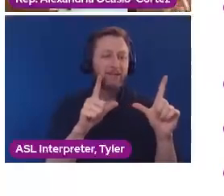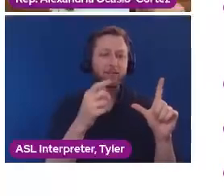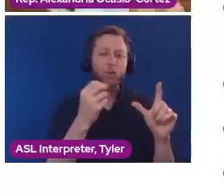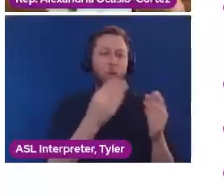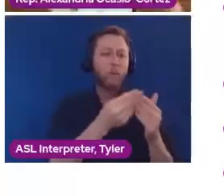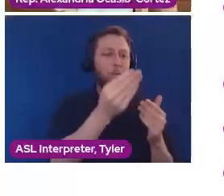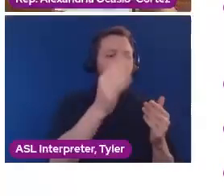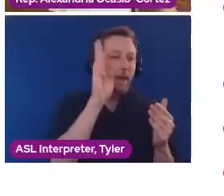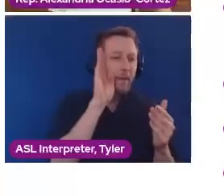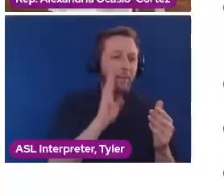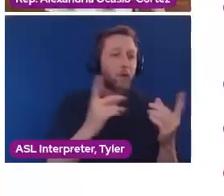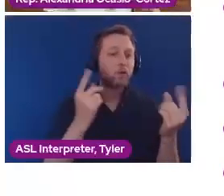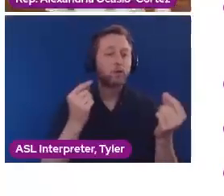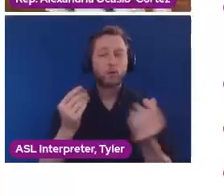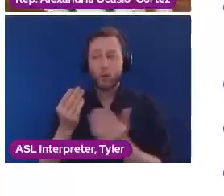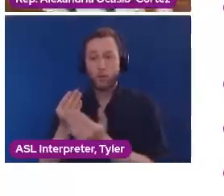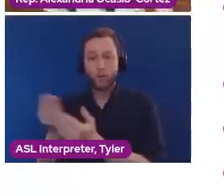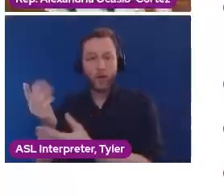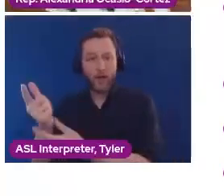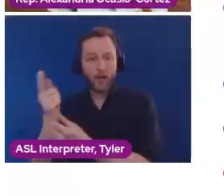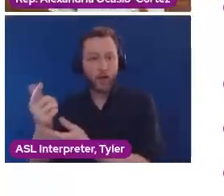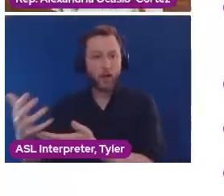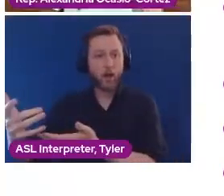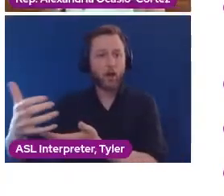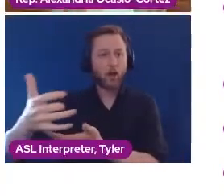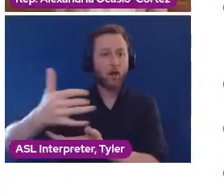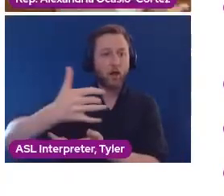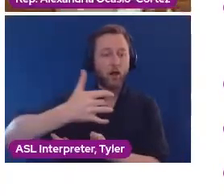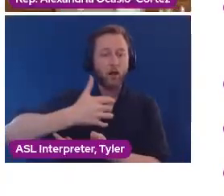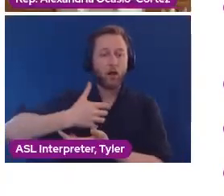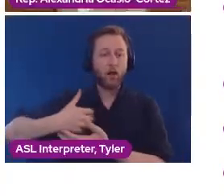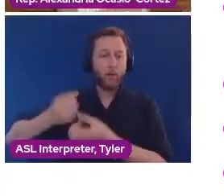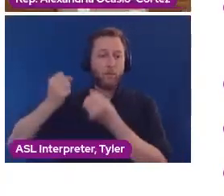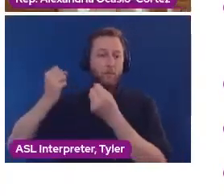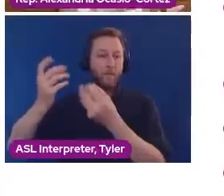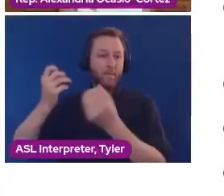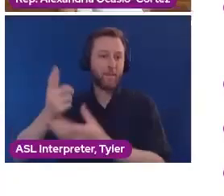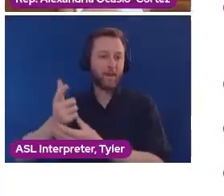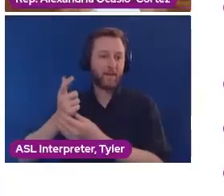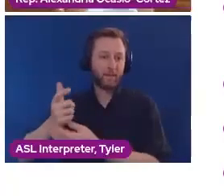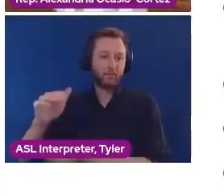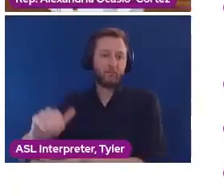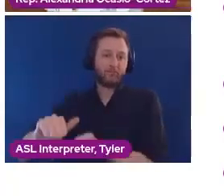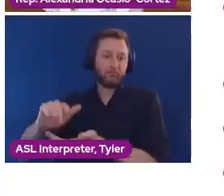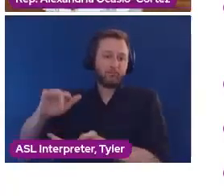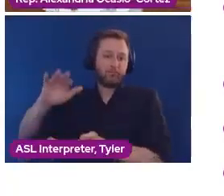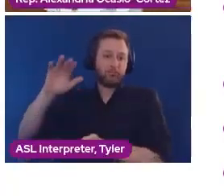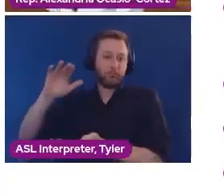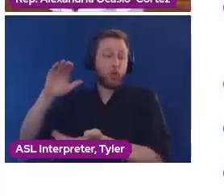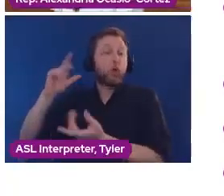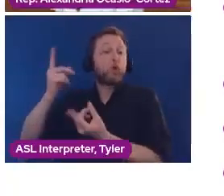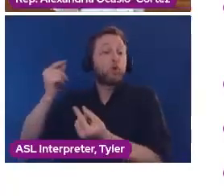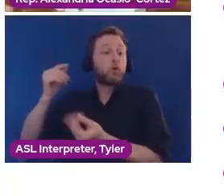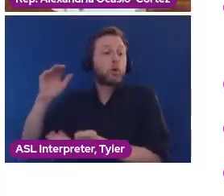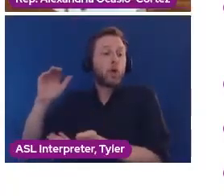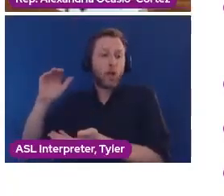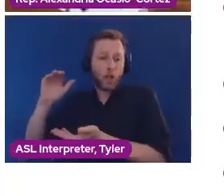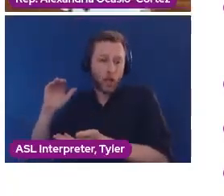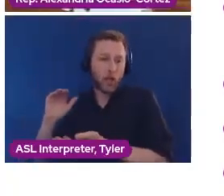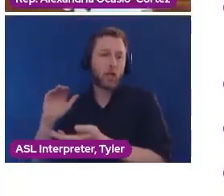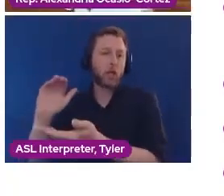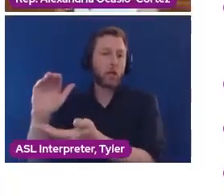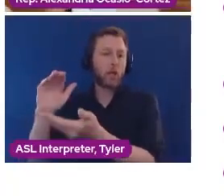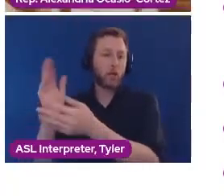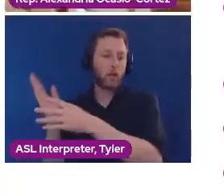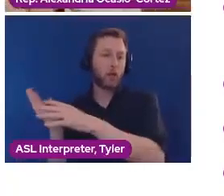People are able to source and really start acquiring a lot of guns. And then what they do is that they start to just hand that off to other